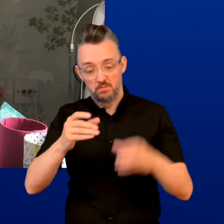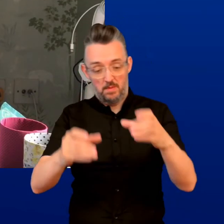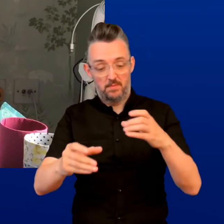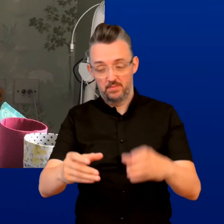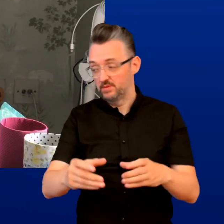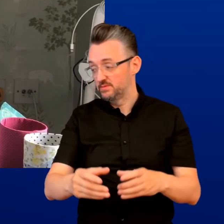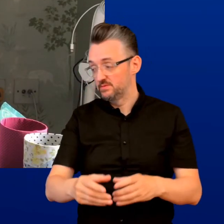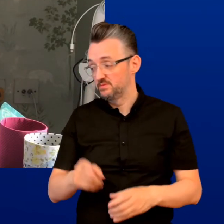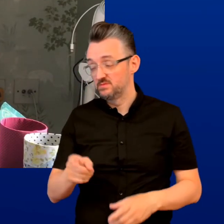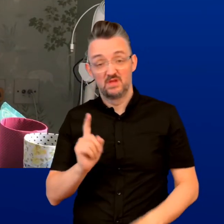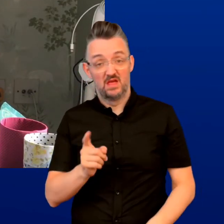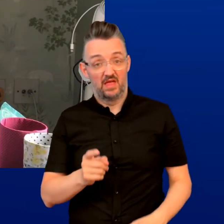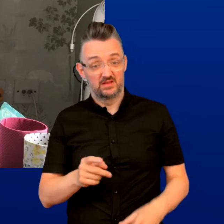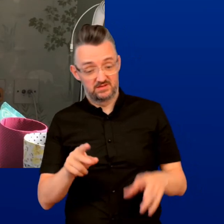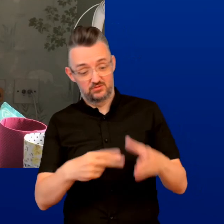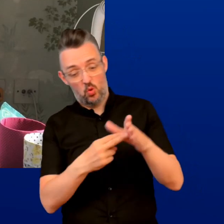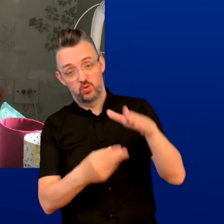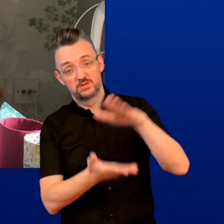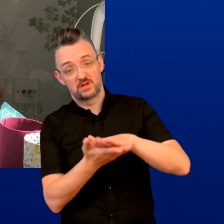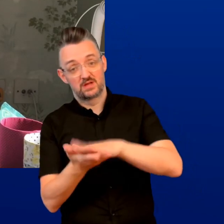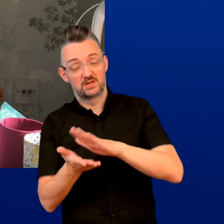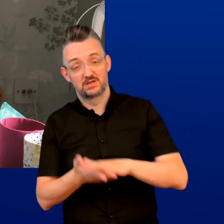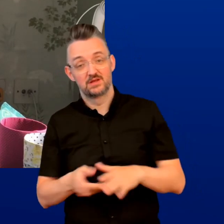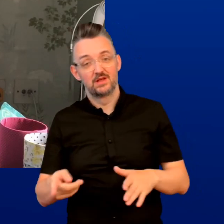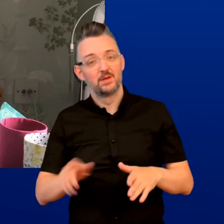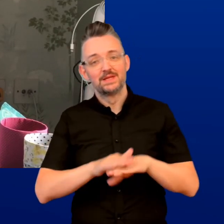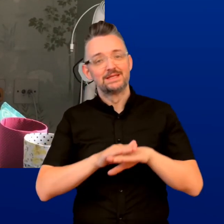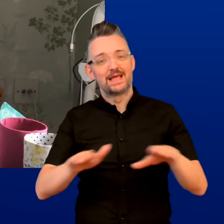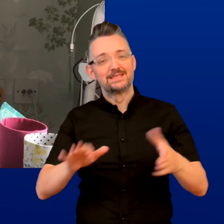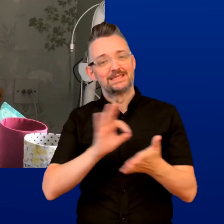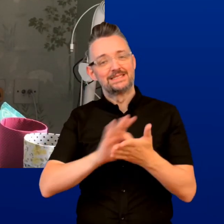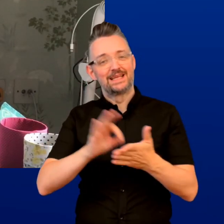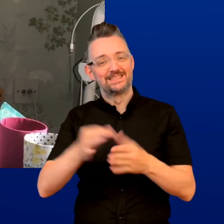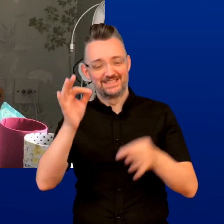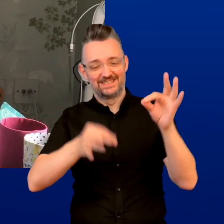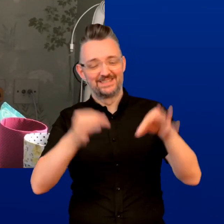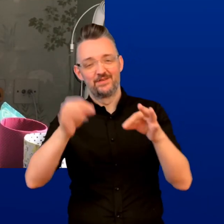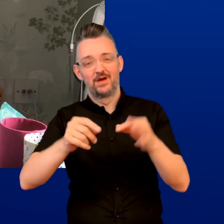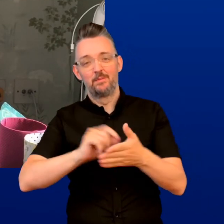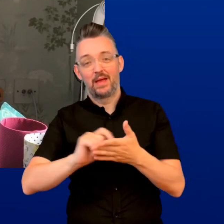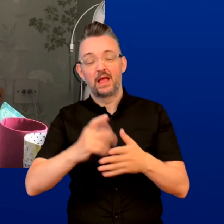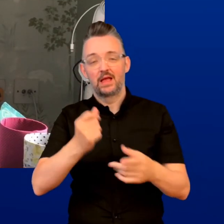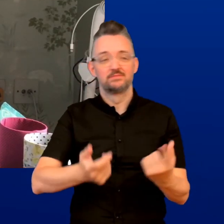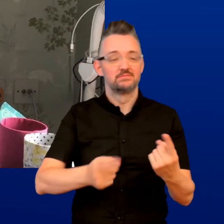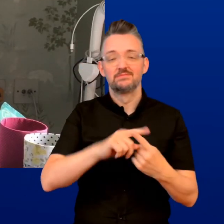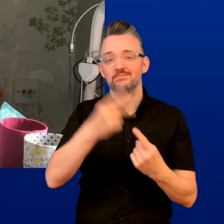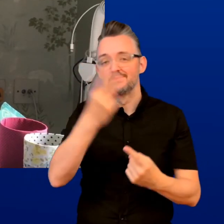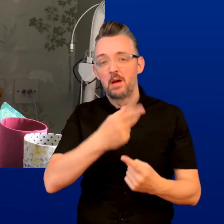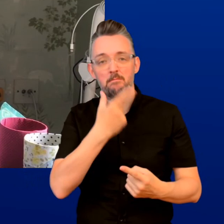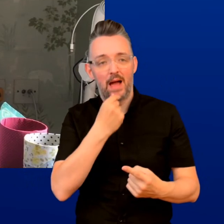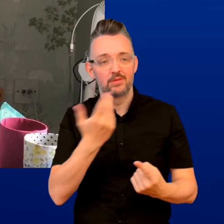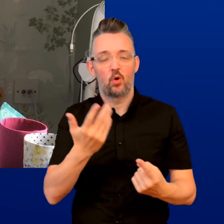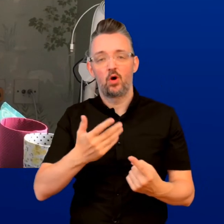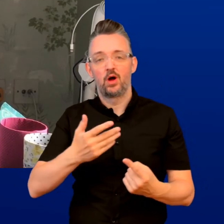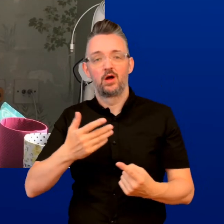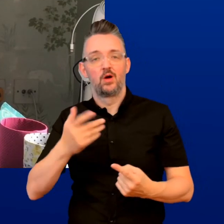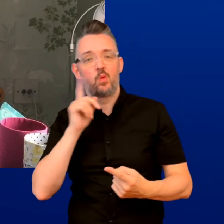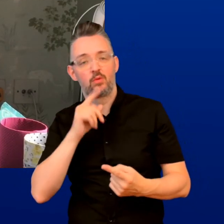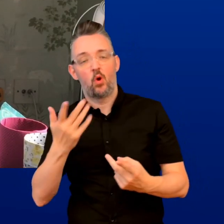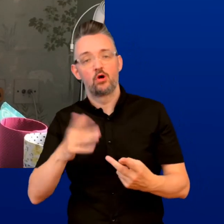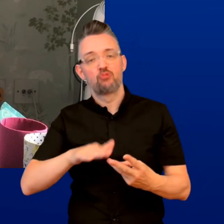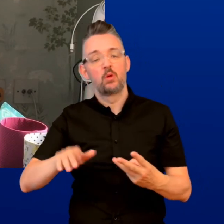in. And that's how you would do that. So that's, you get a desk tidier, either for a woman or a man or a kid. A